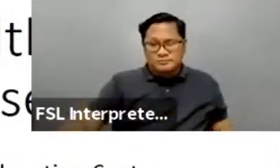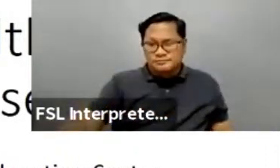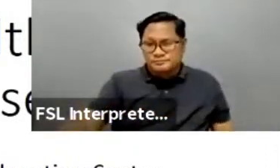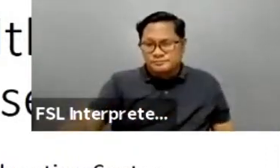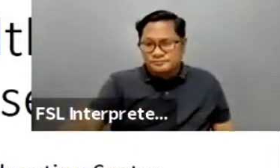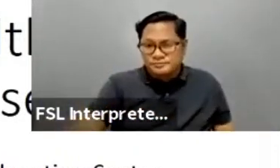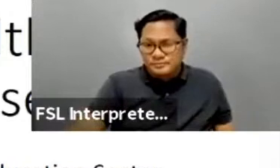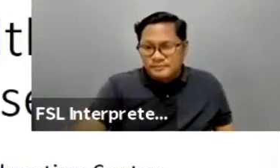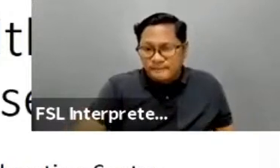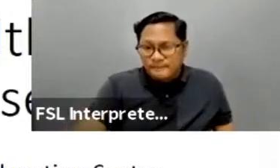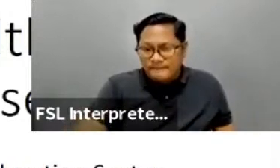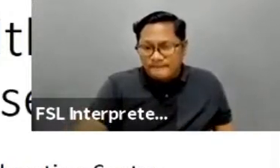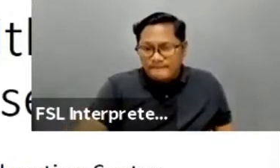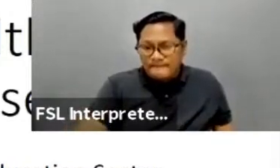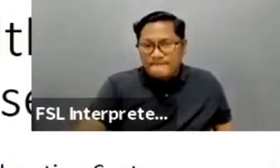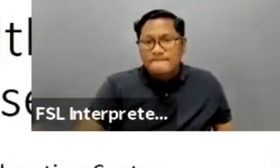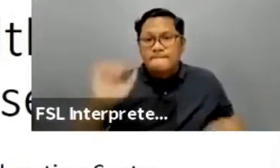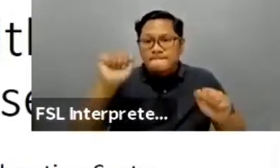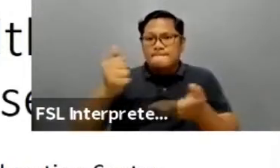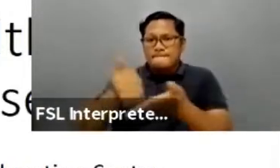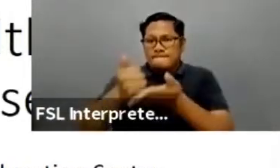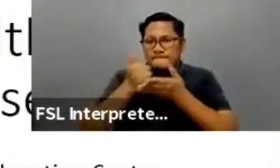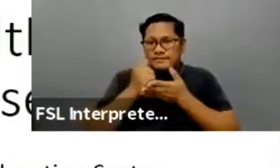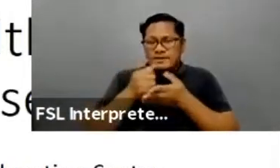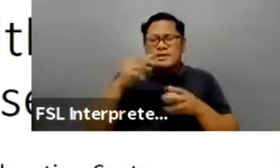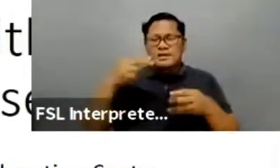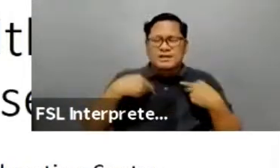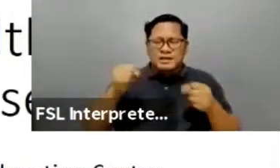So we can only do so much in the health sector.